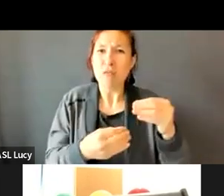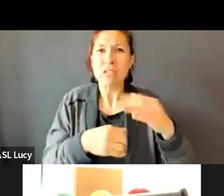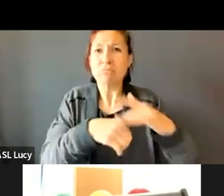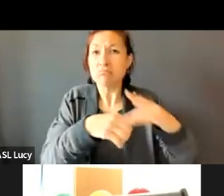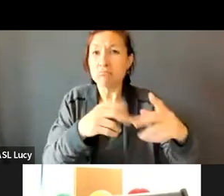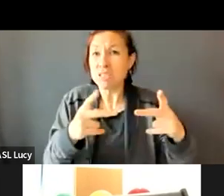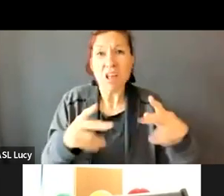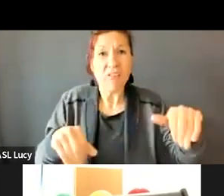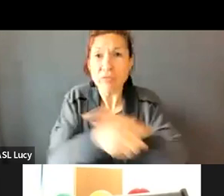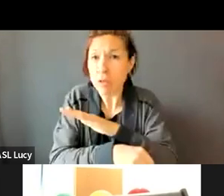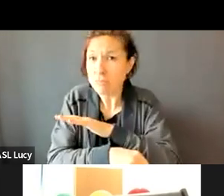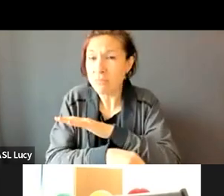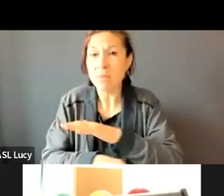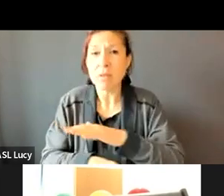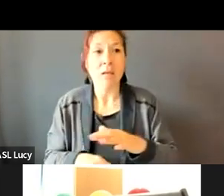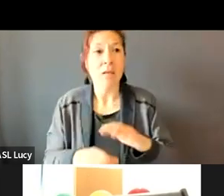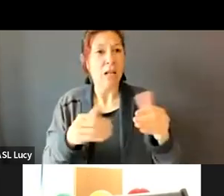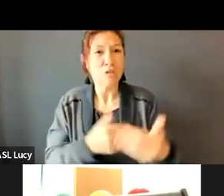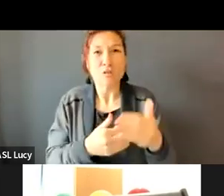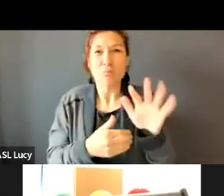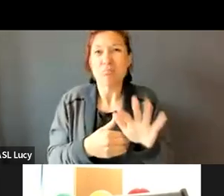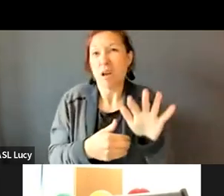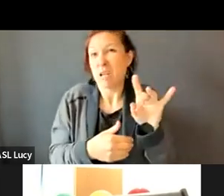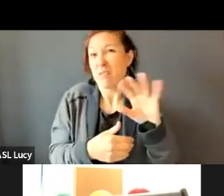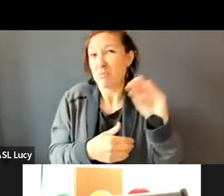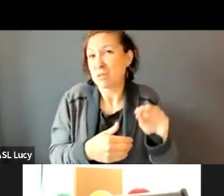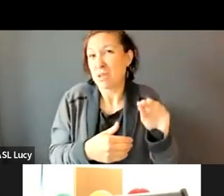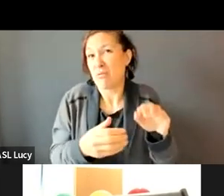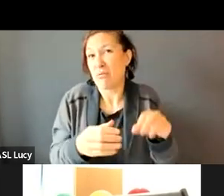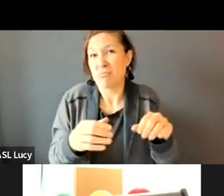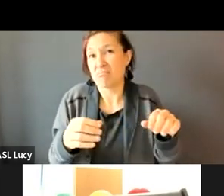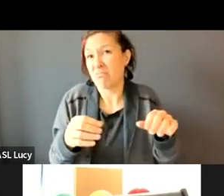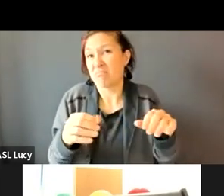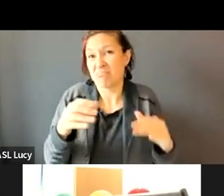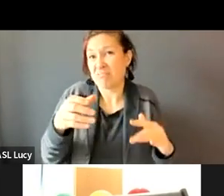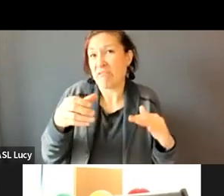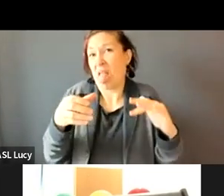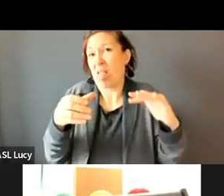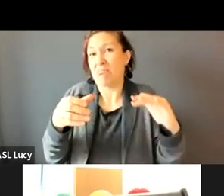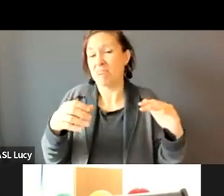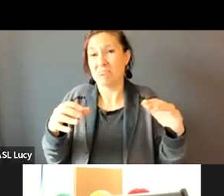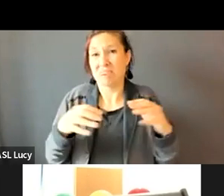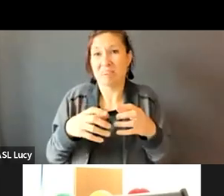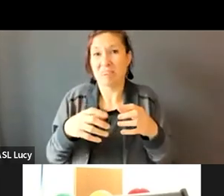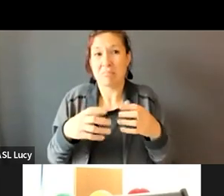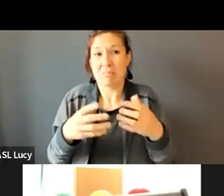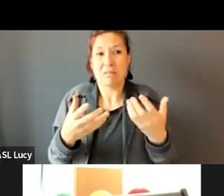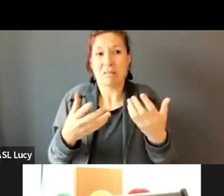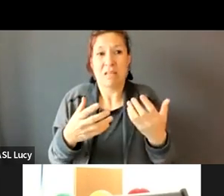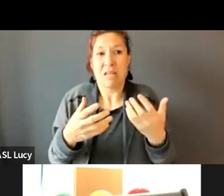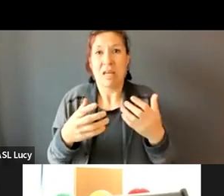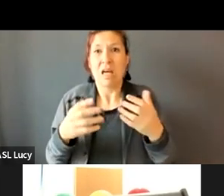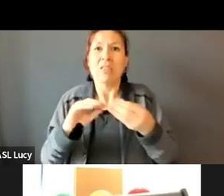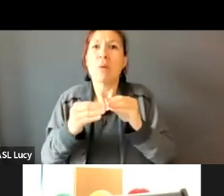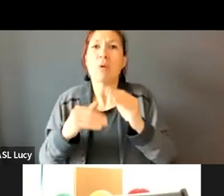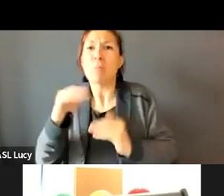classrooms on average are like 85 percent enrolled or physical footprint it like far exceeds our